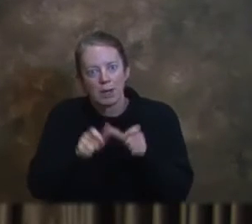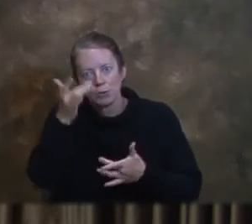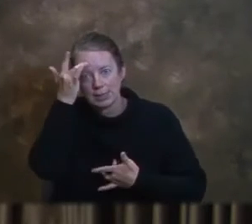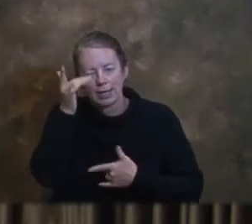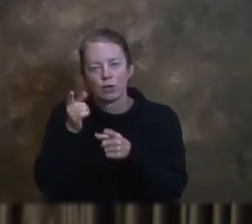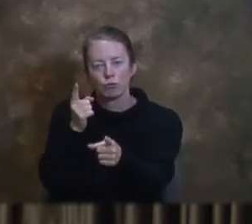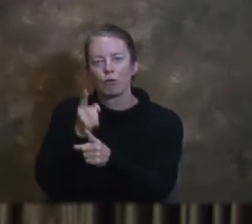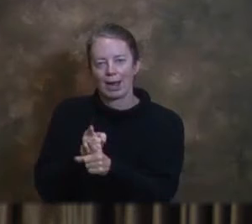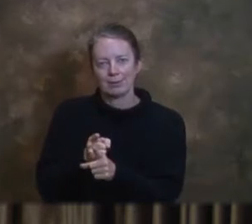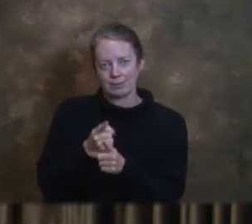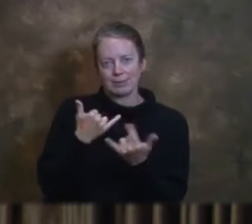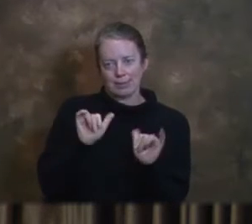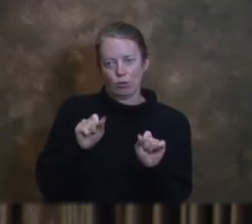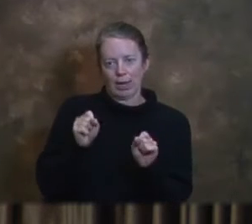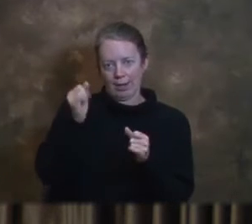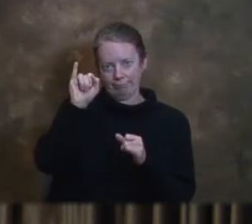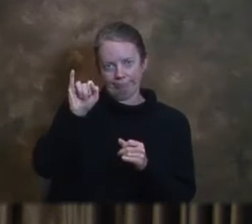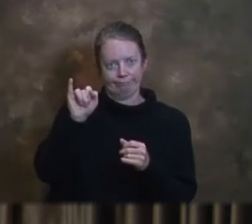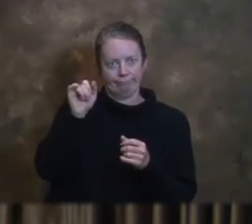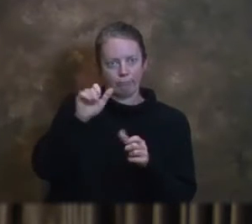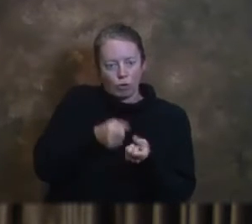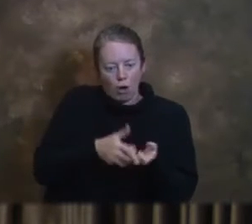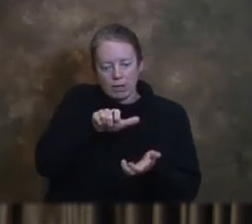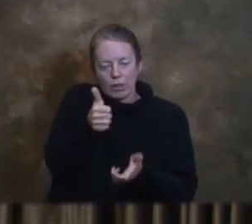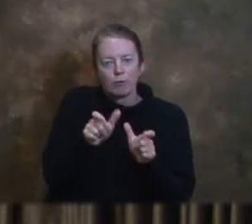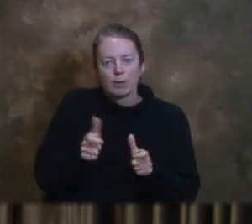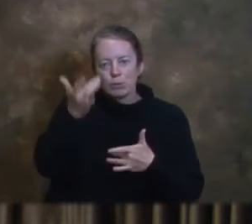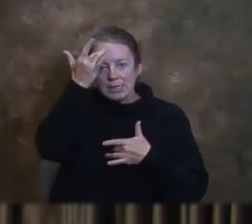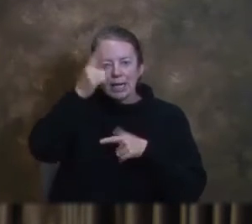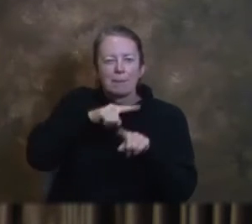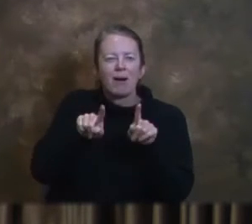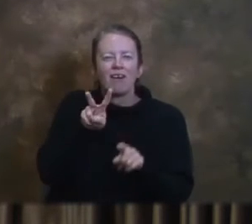load may be lower. Okay, thank you.